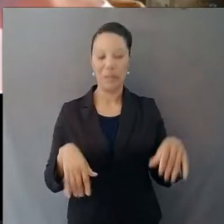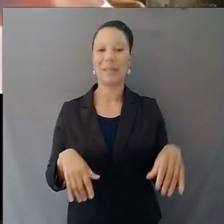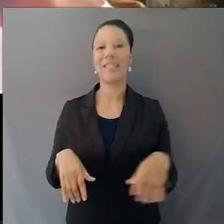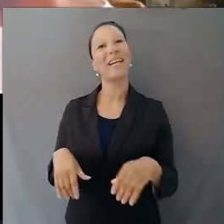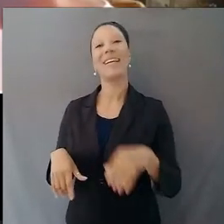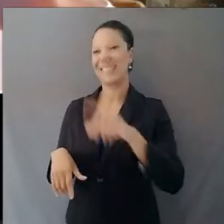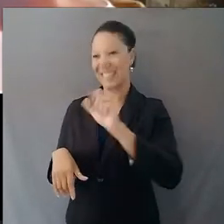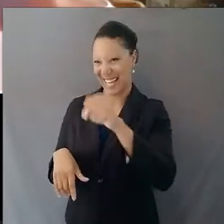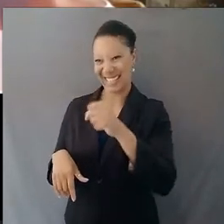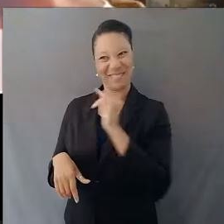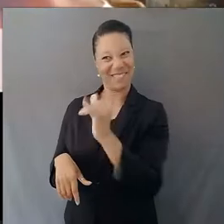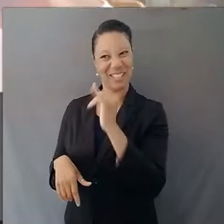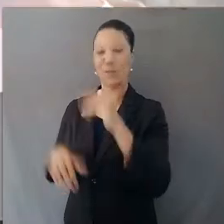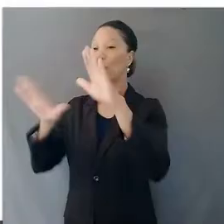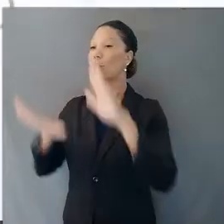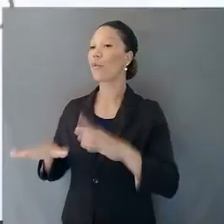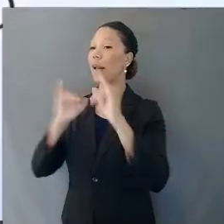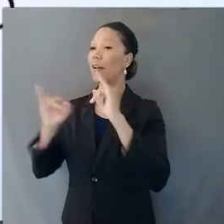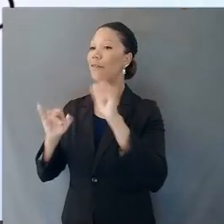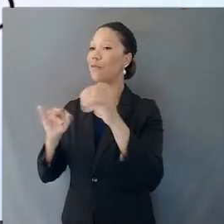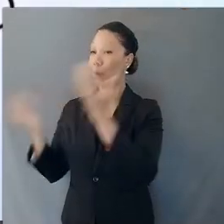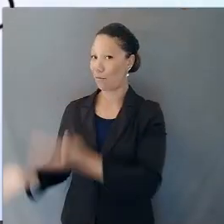so let's take a look.